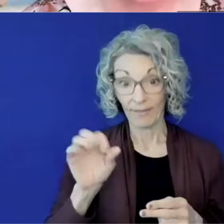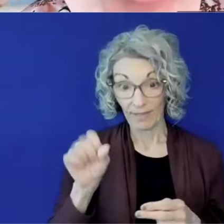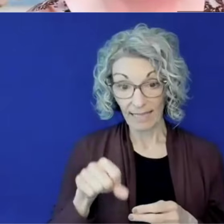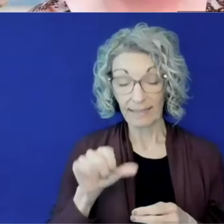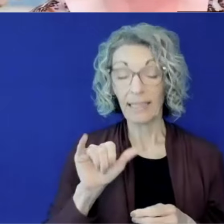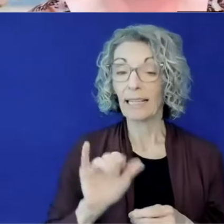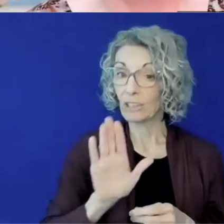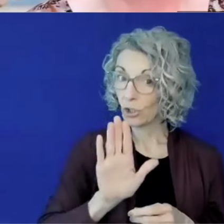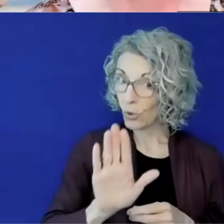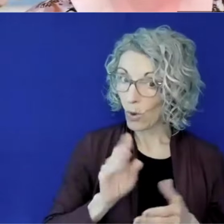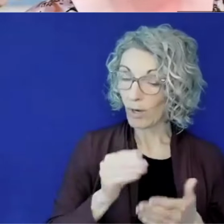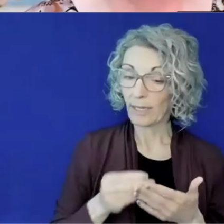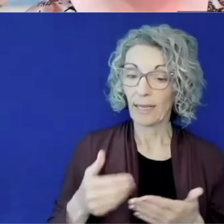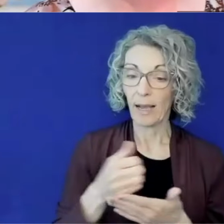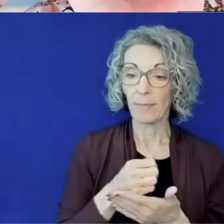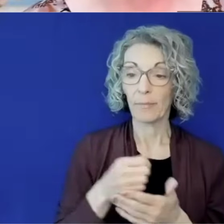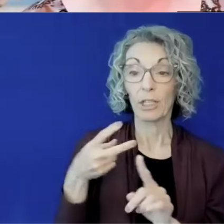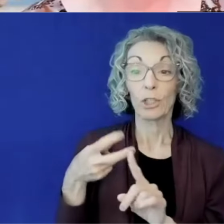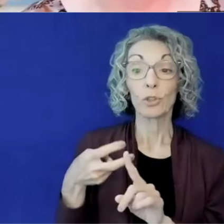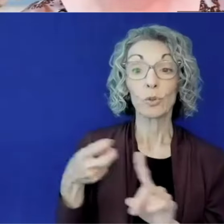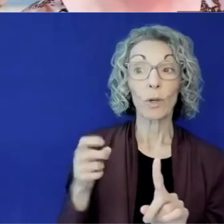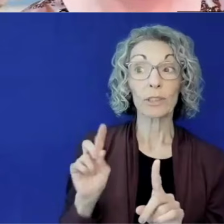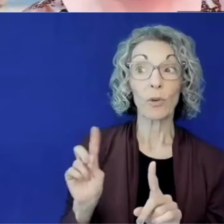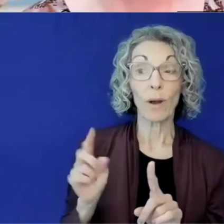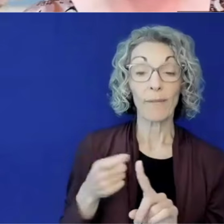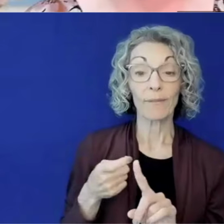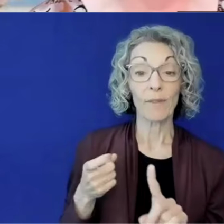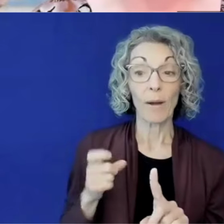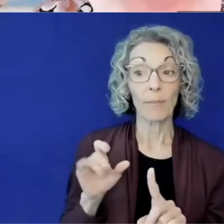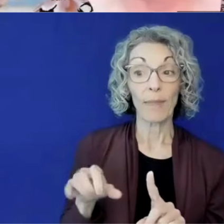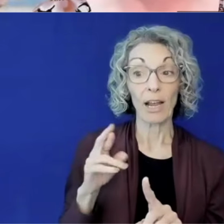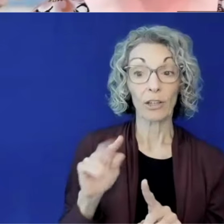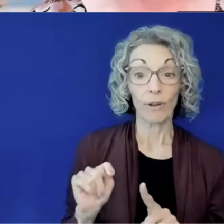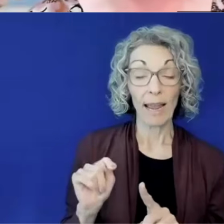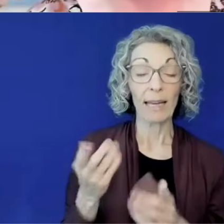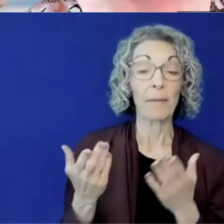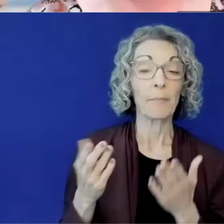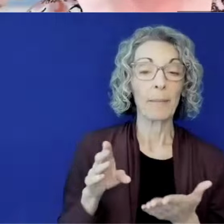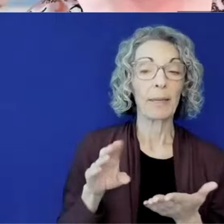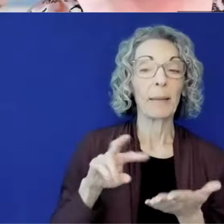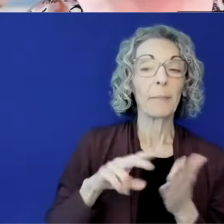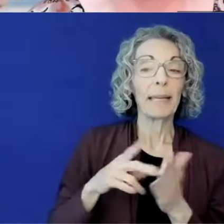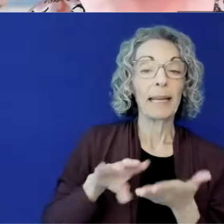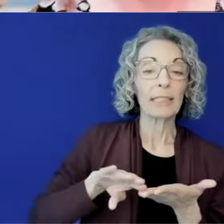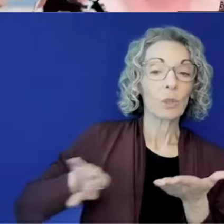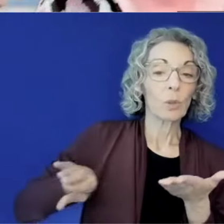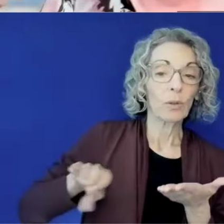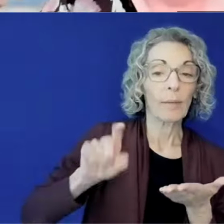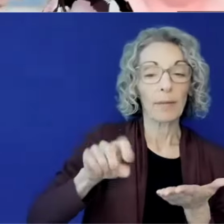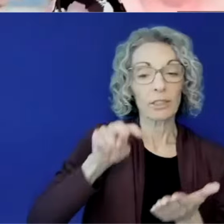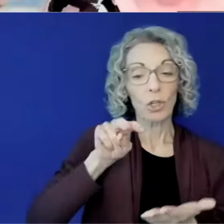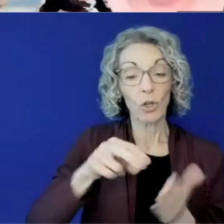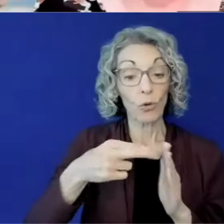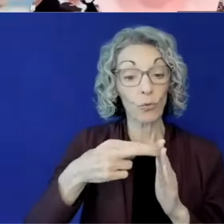the source of that grant might make it excluded. And so you'd have to look at those exclusions in the